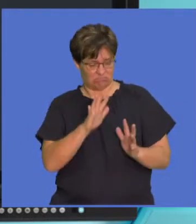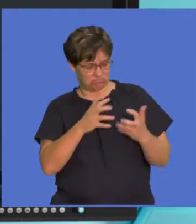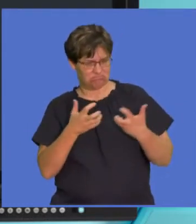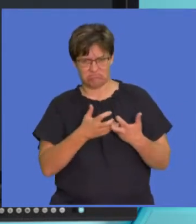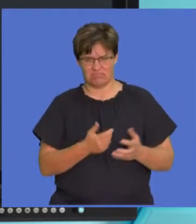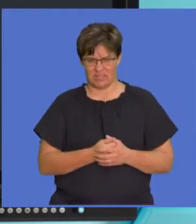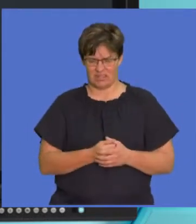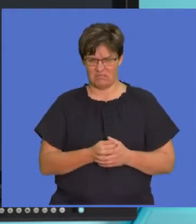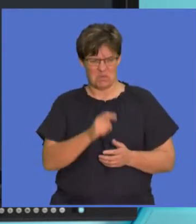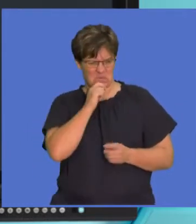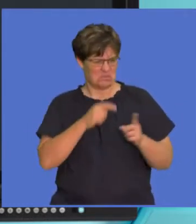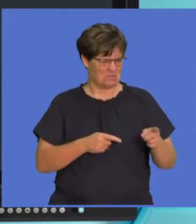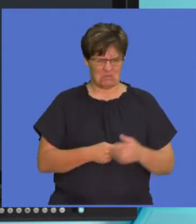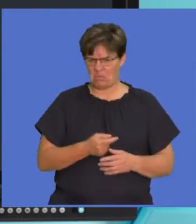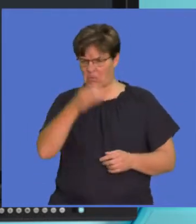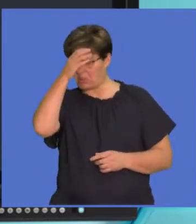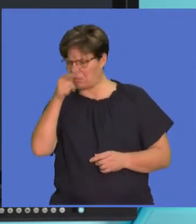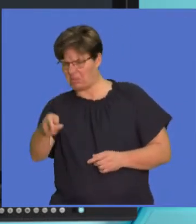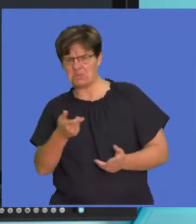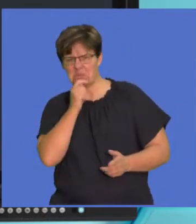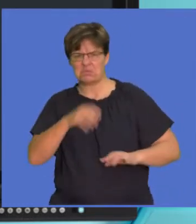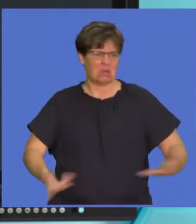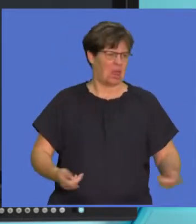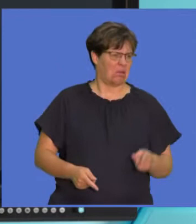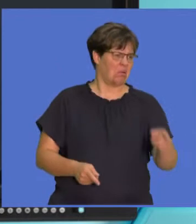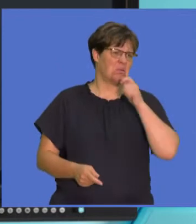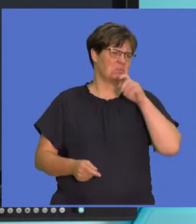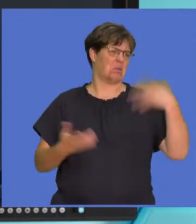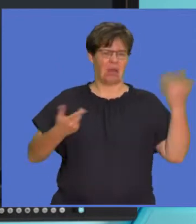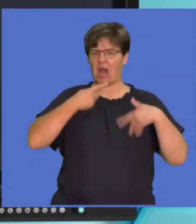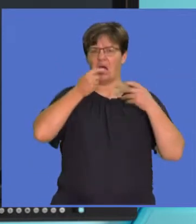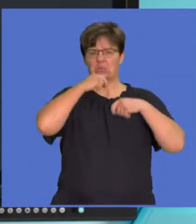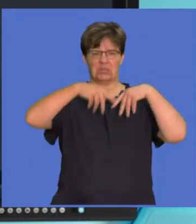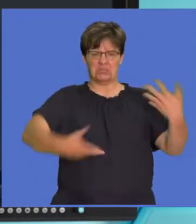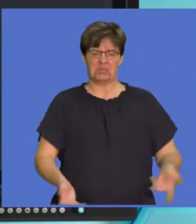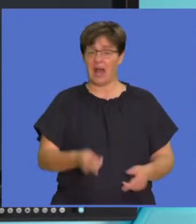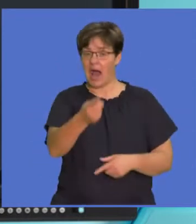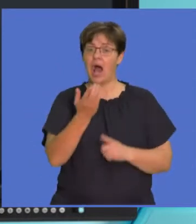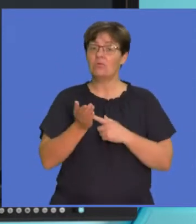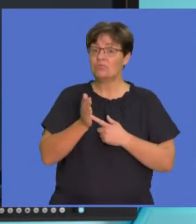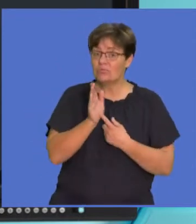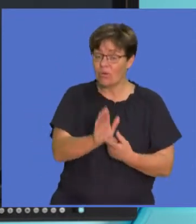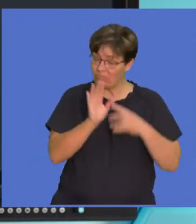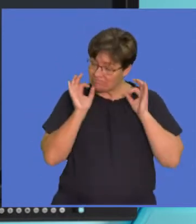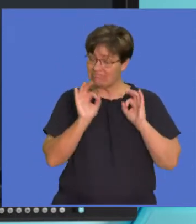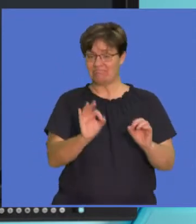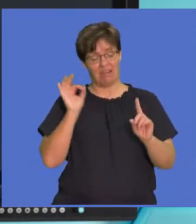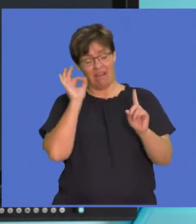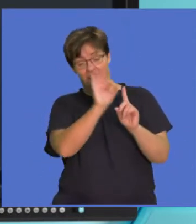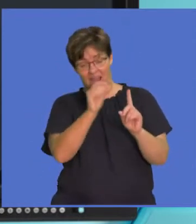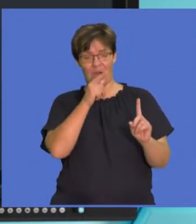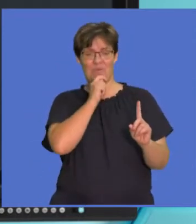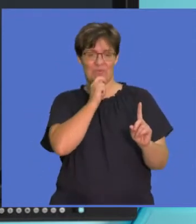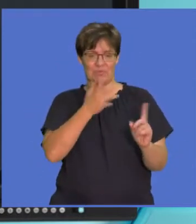x? Where am I going to use this concept? Where am I going to use this concept? But here, I'm going to show you exactly where you're going to